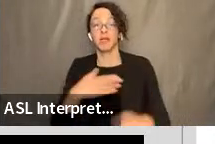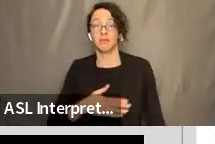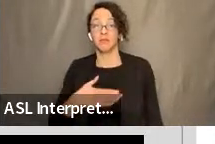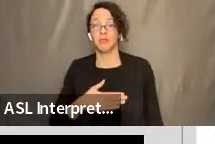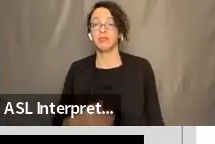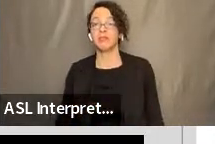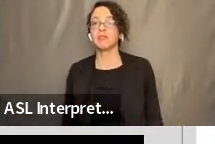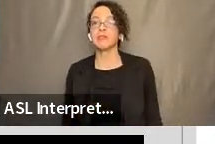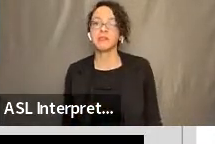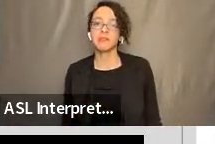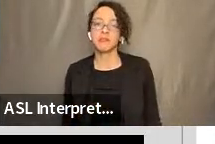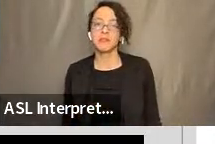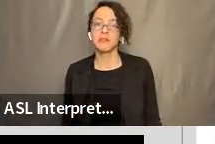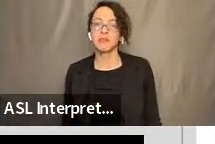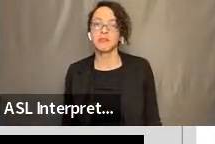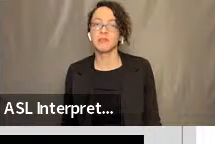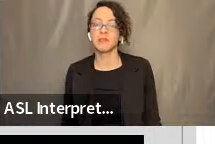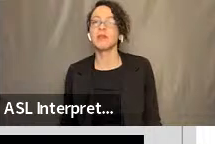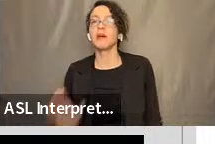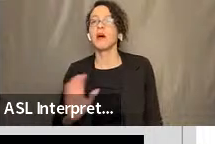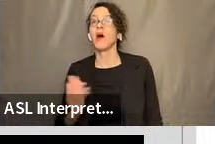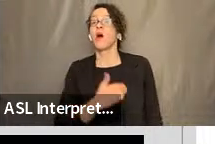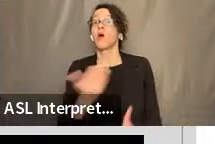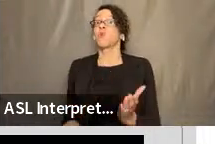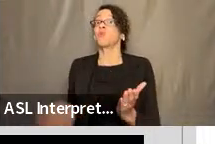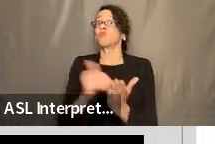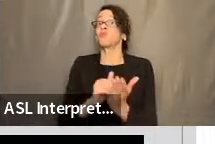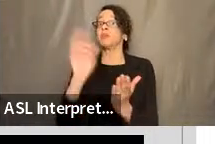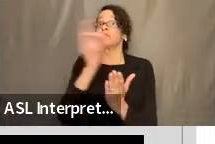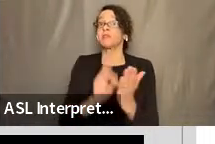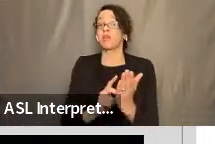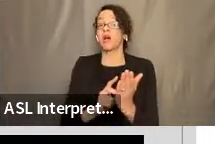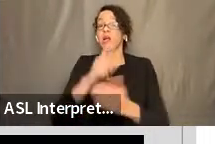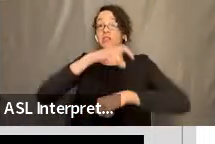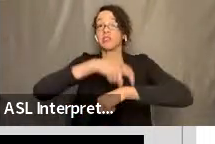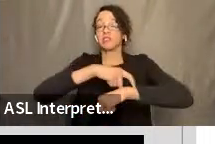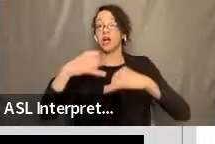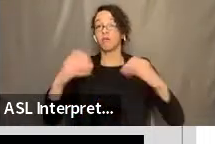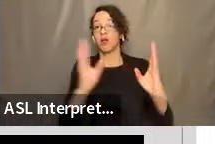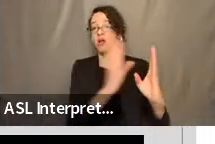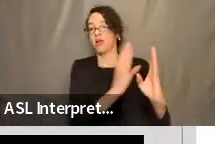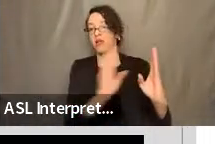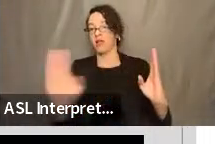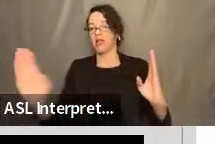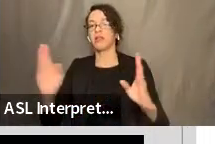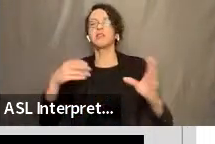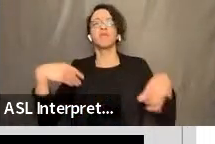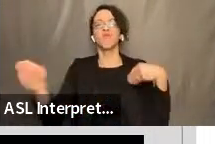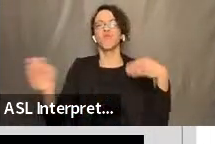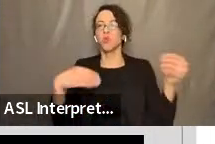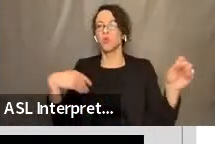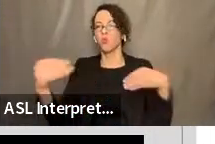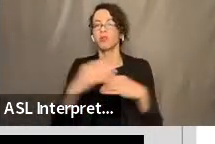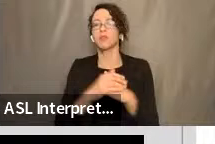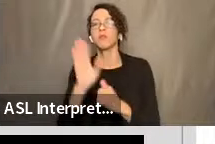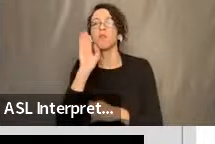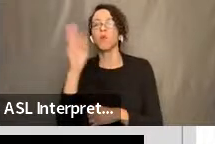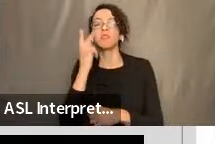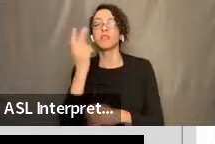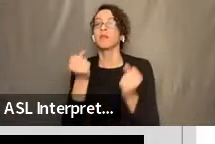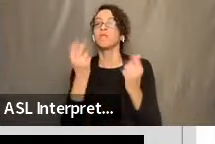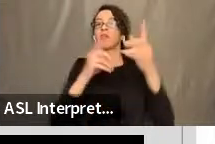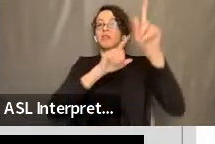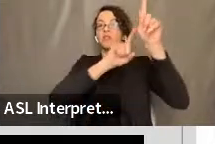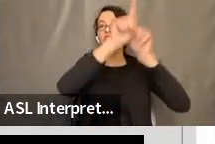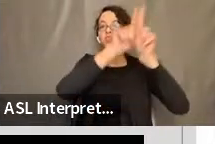So our redesign timeline is fluid. So you'll see a lot of asterisks, and that's because there are just a